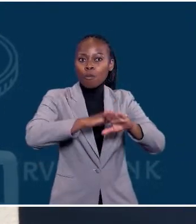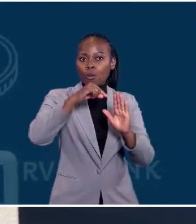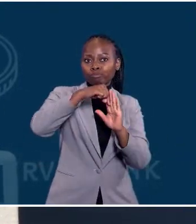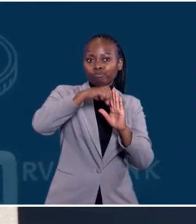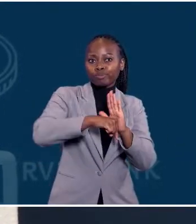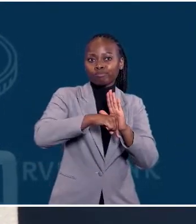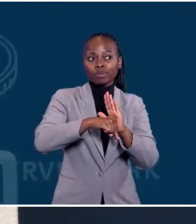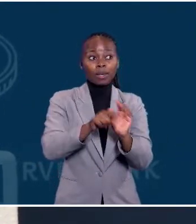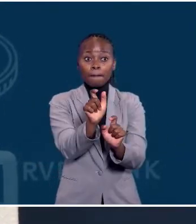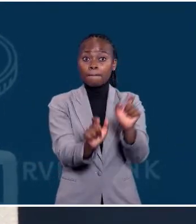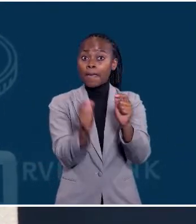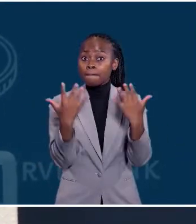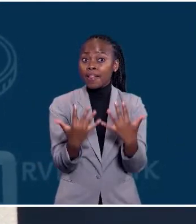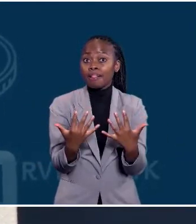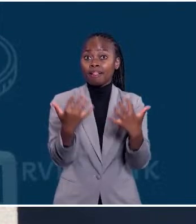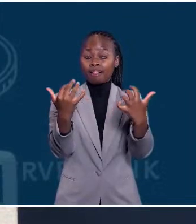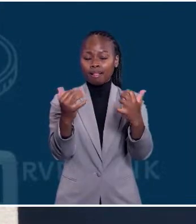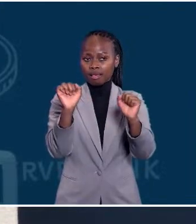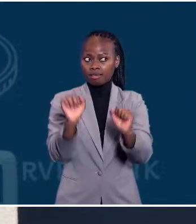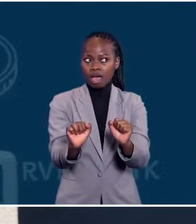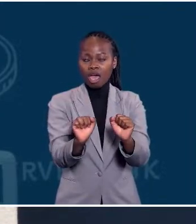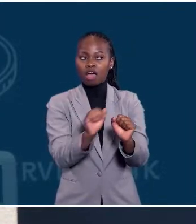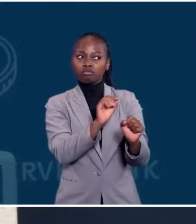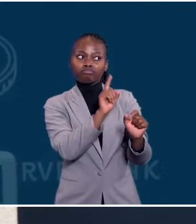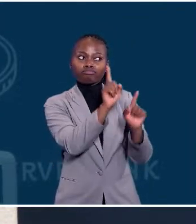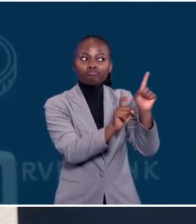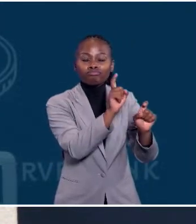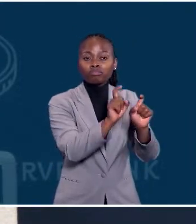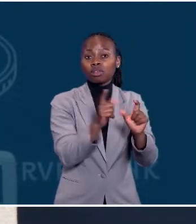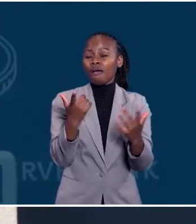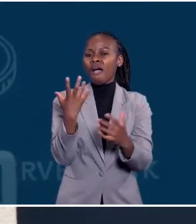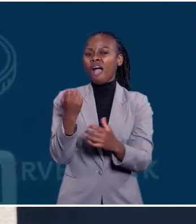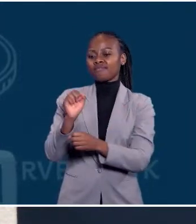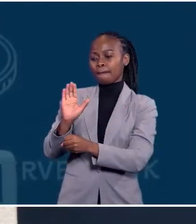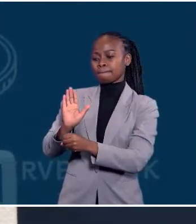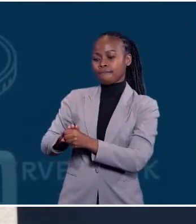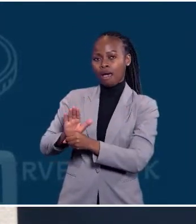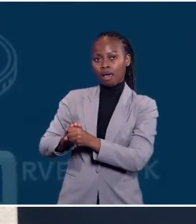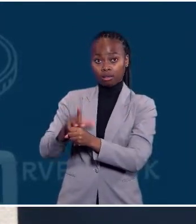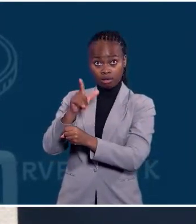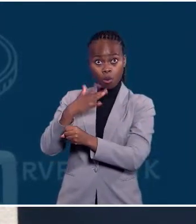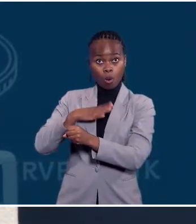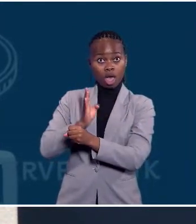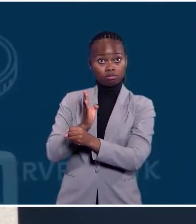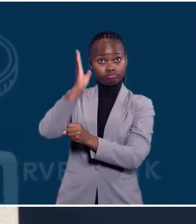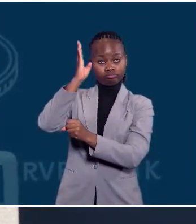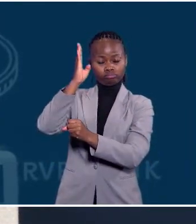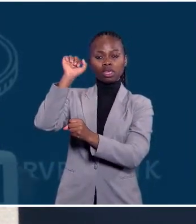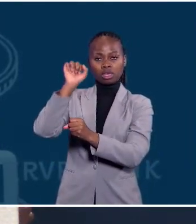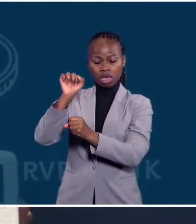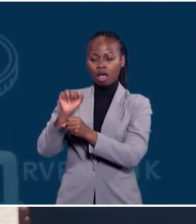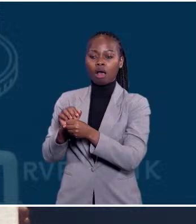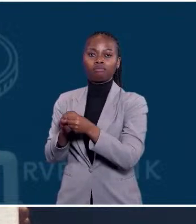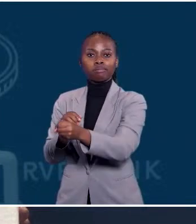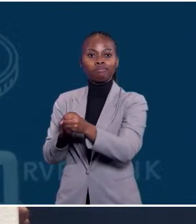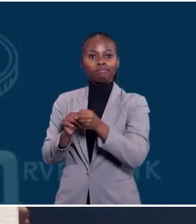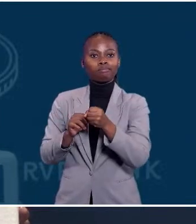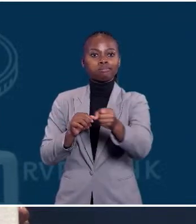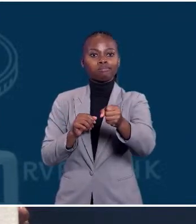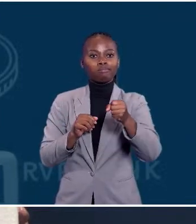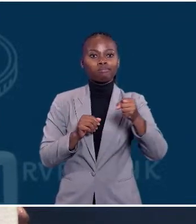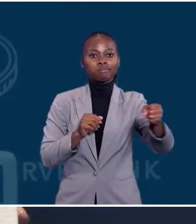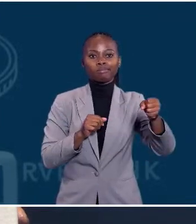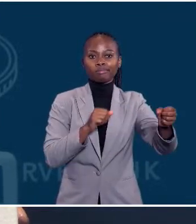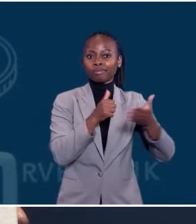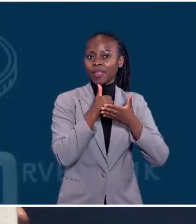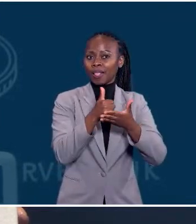guests here in the room, mics will be available should you wish to ask a question. So please raise your hand and you will be assisted